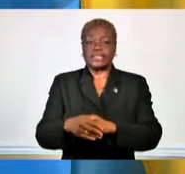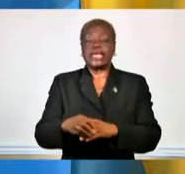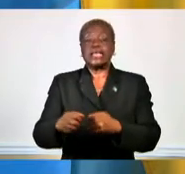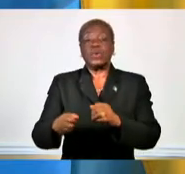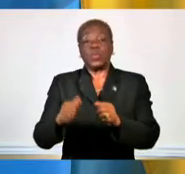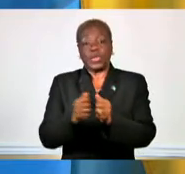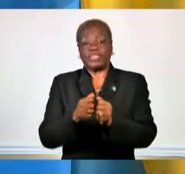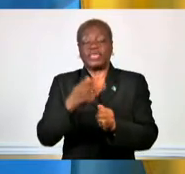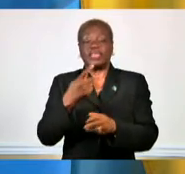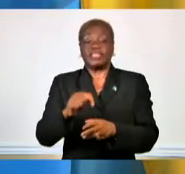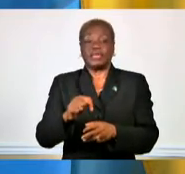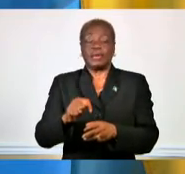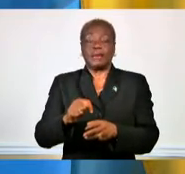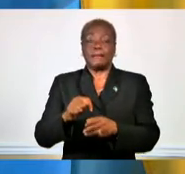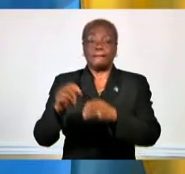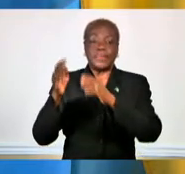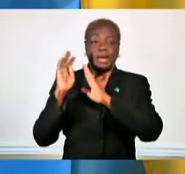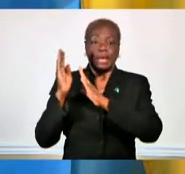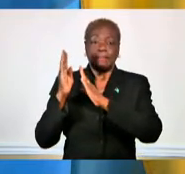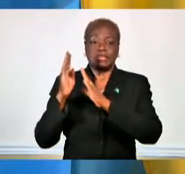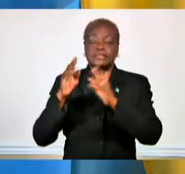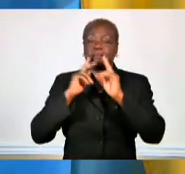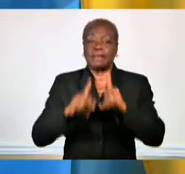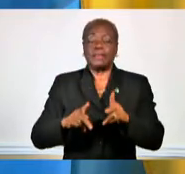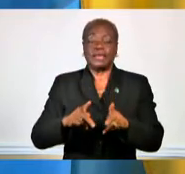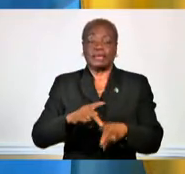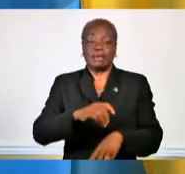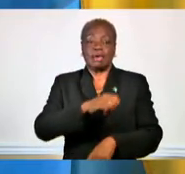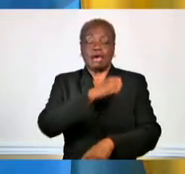Authority contracted security firm.